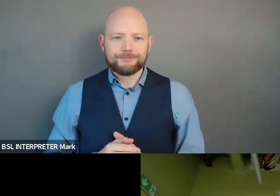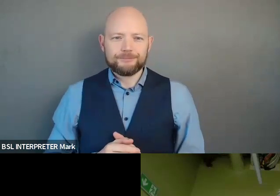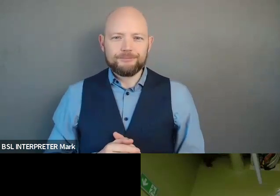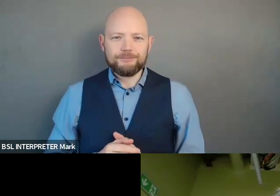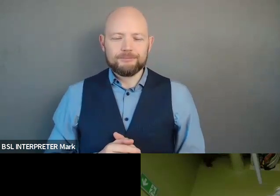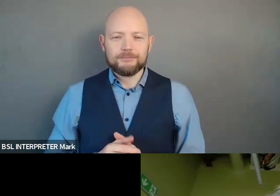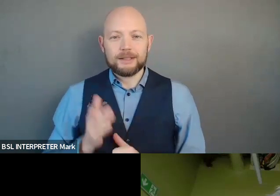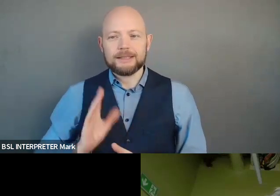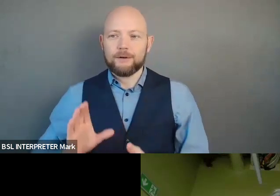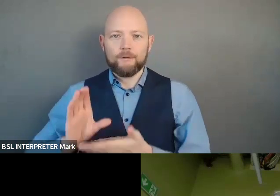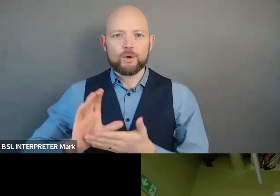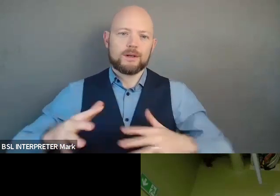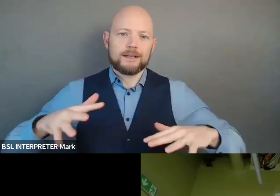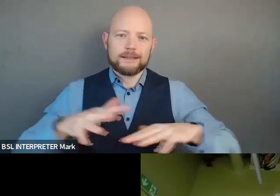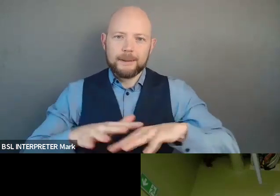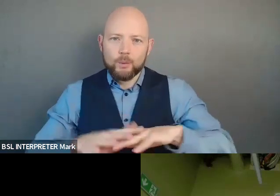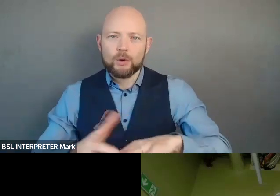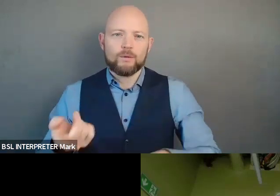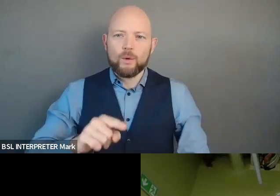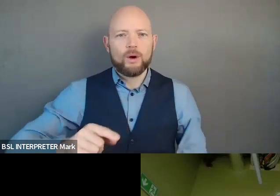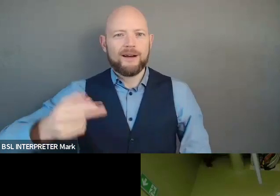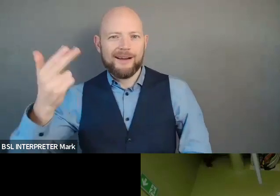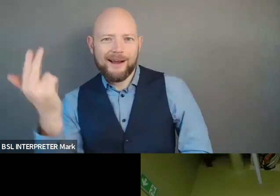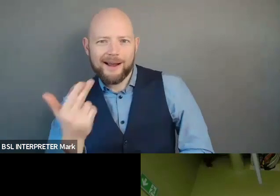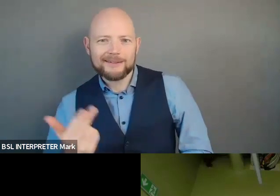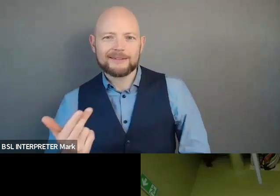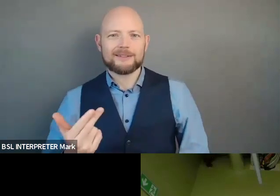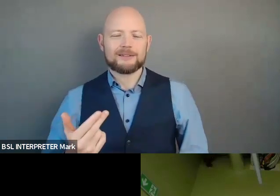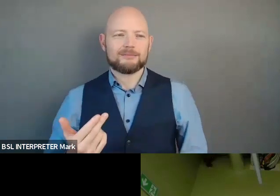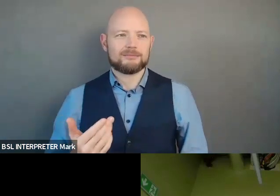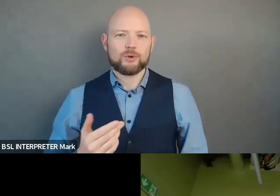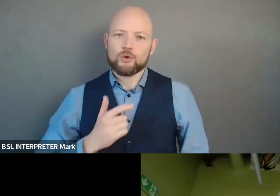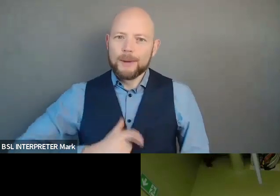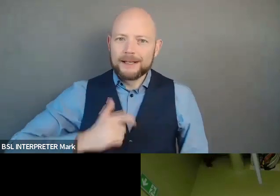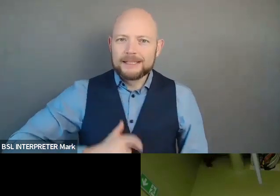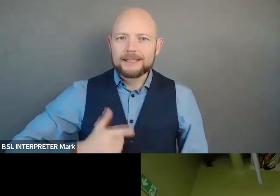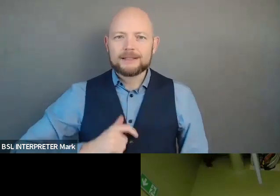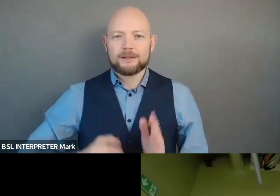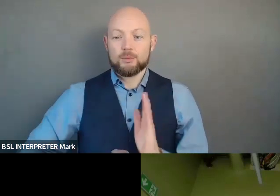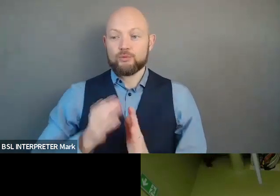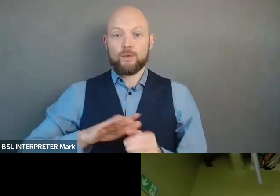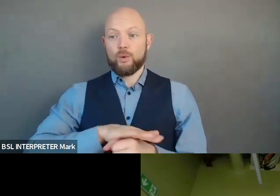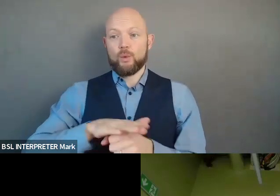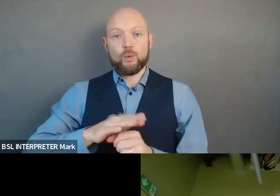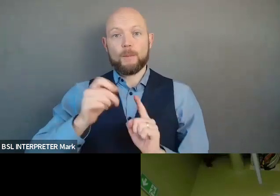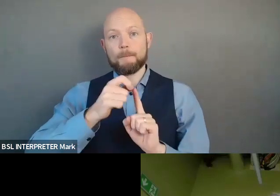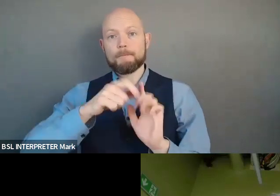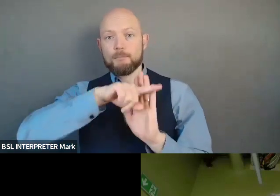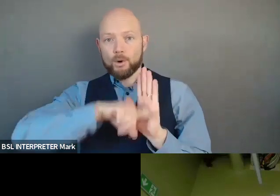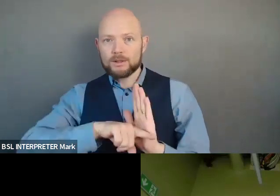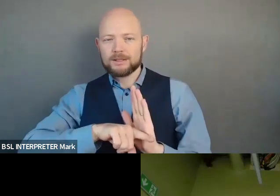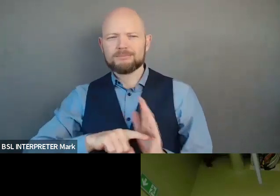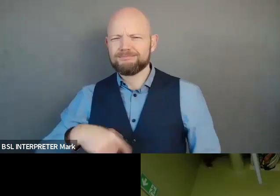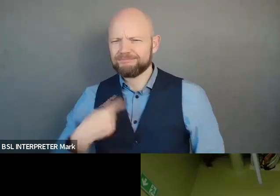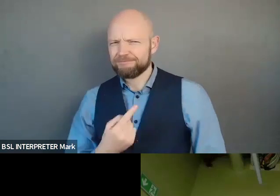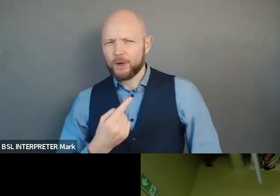to use arts and humanities ideas to improve local policy. So we're working very closely with the local